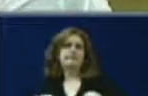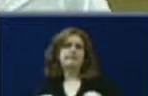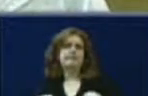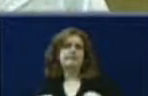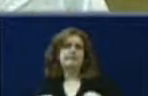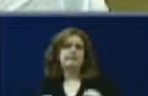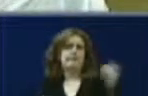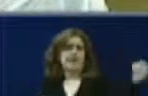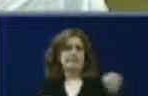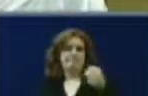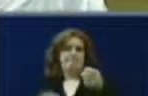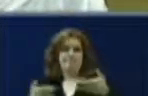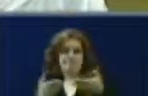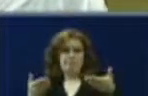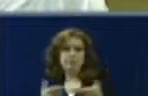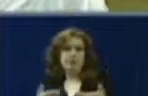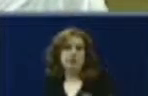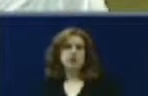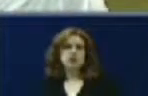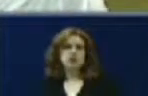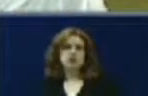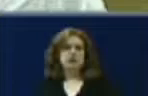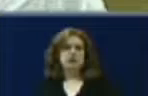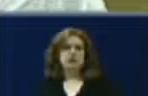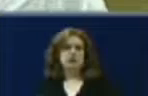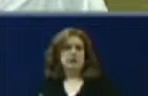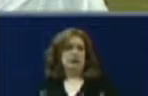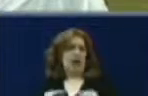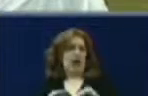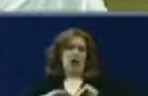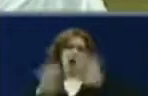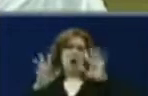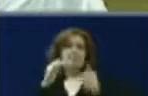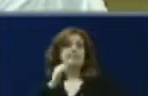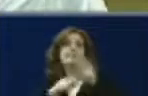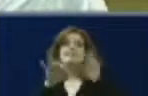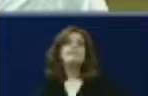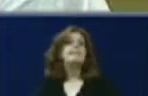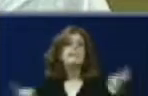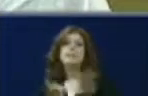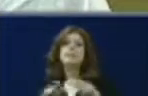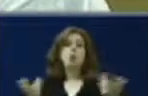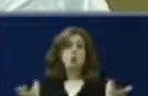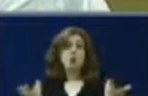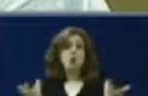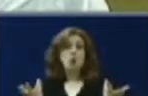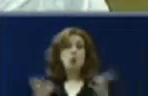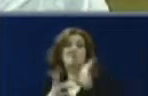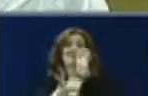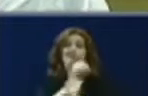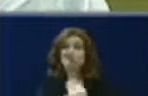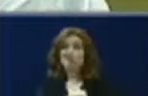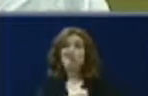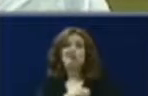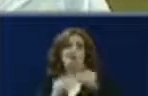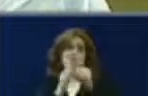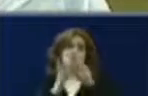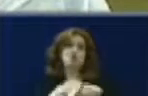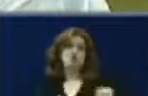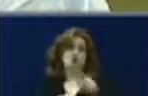precariously positioned, and obviously, most important of all, that includes the students.